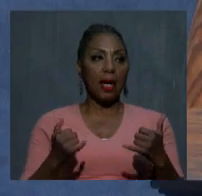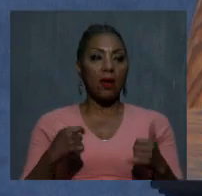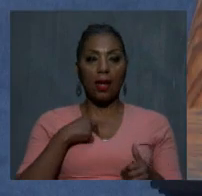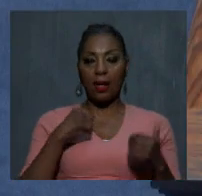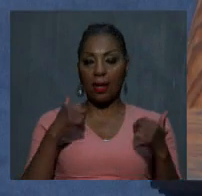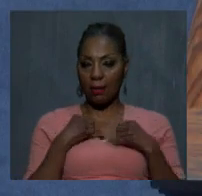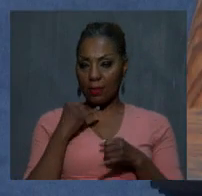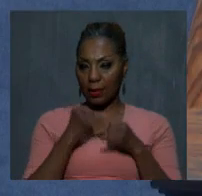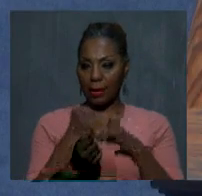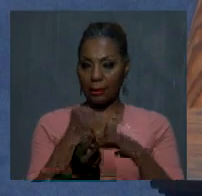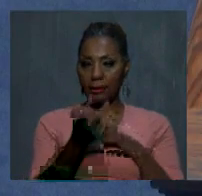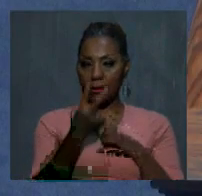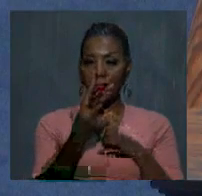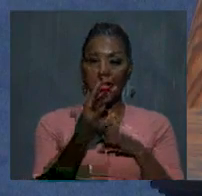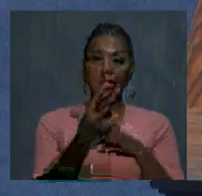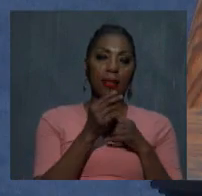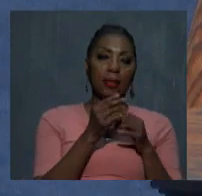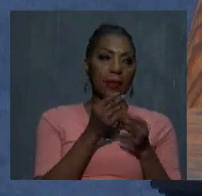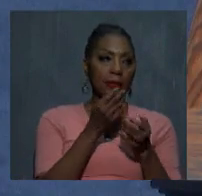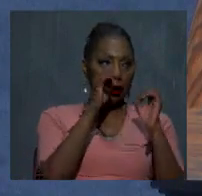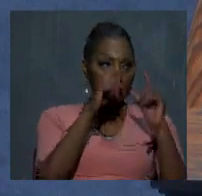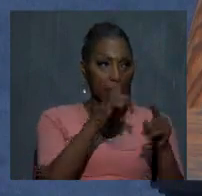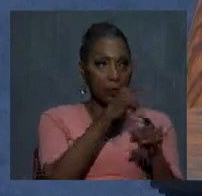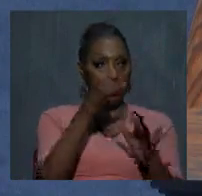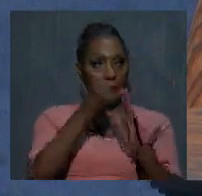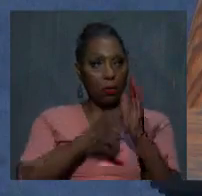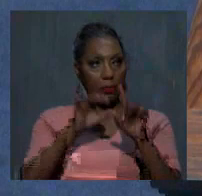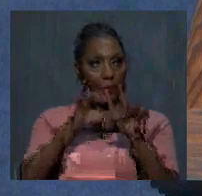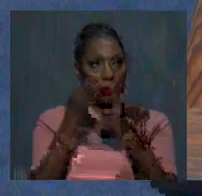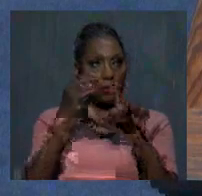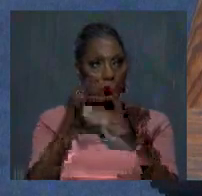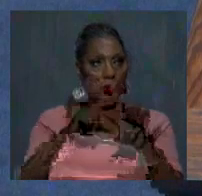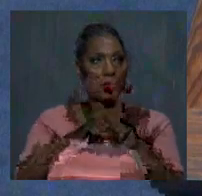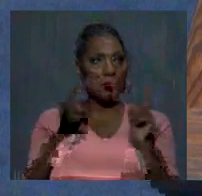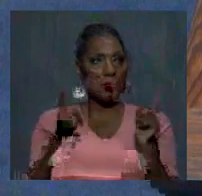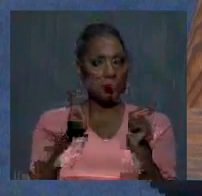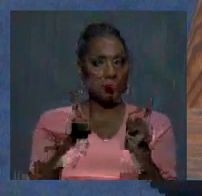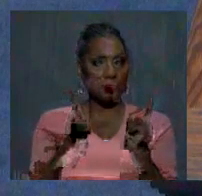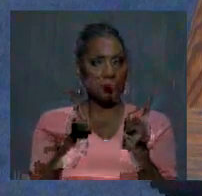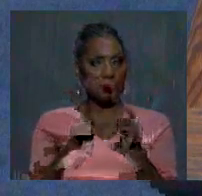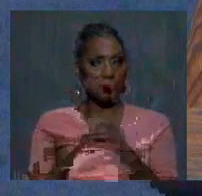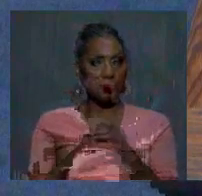last two slides look at education culture, but